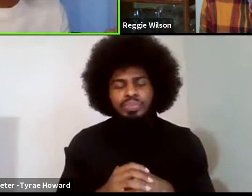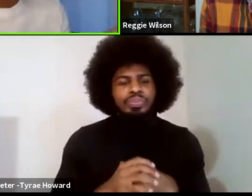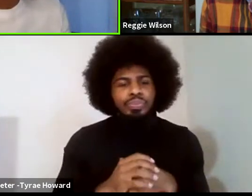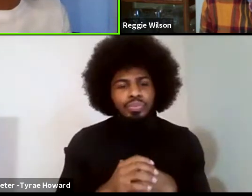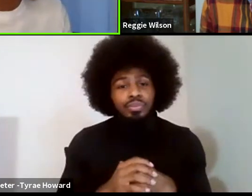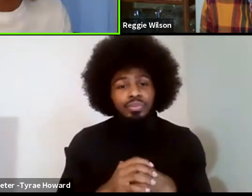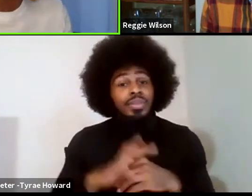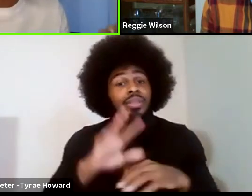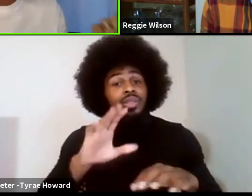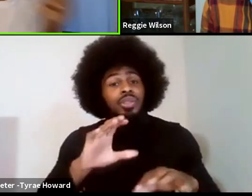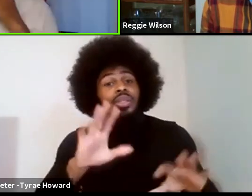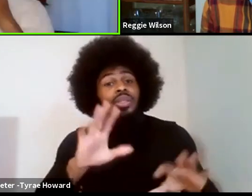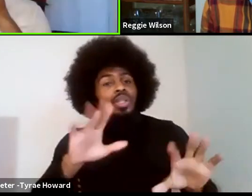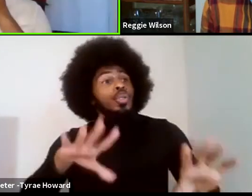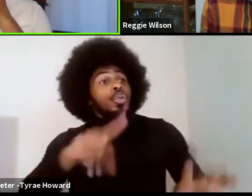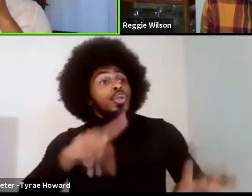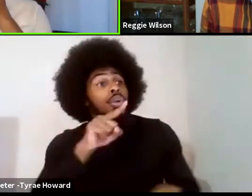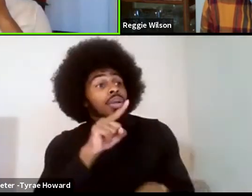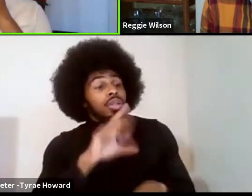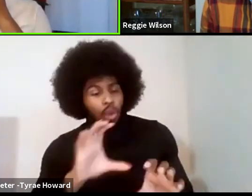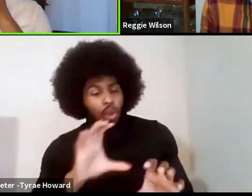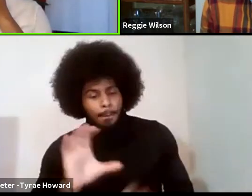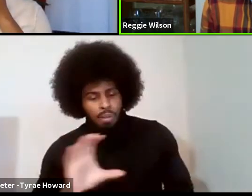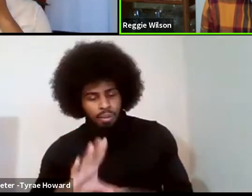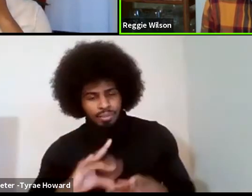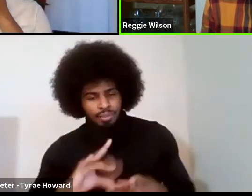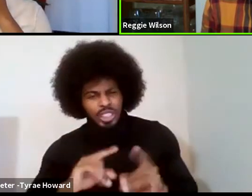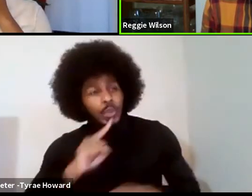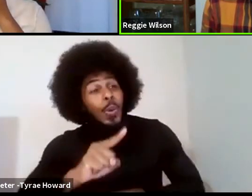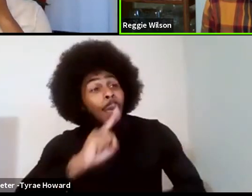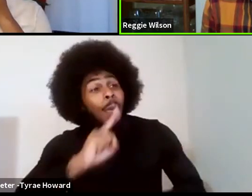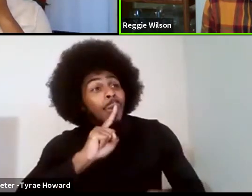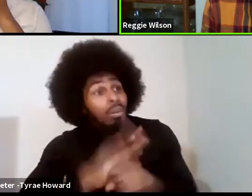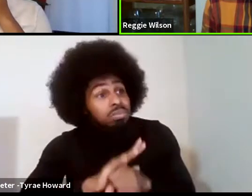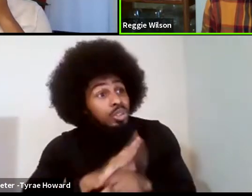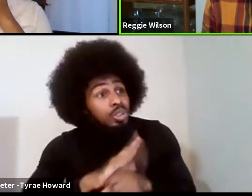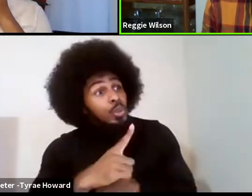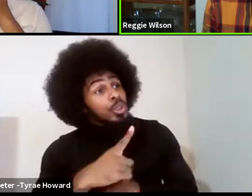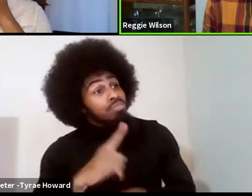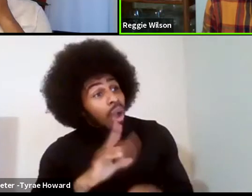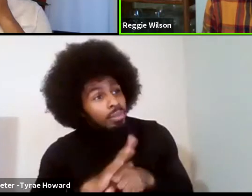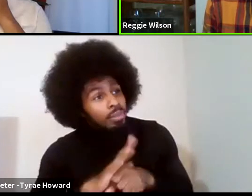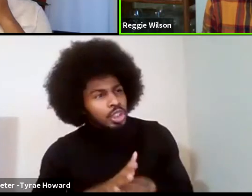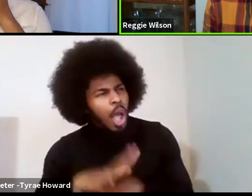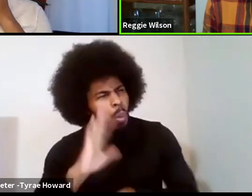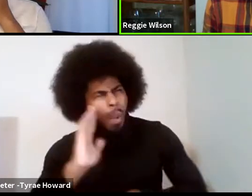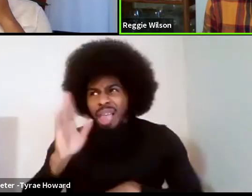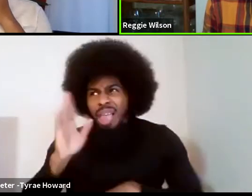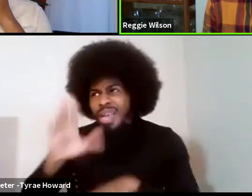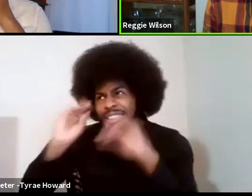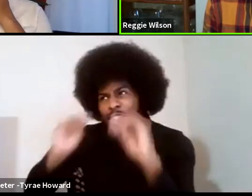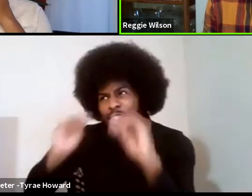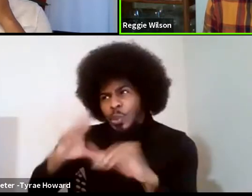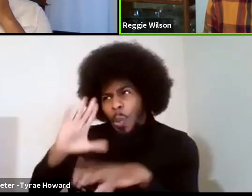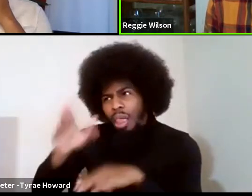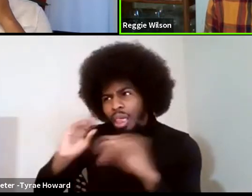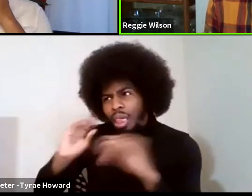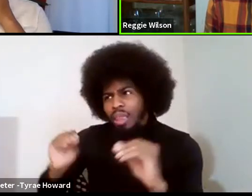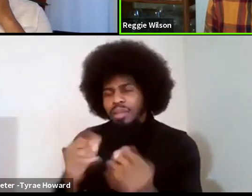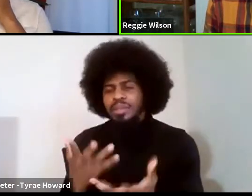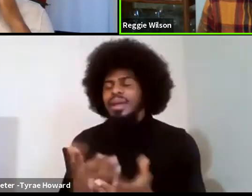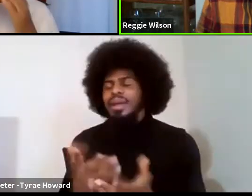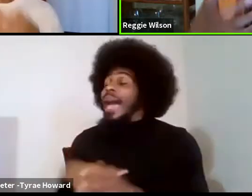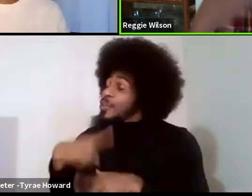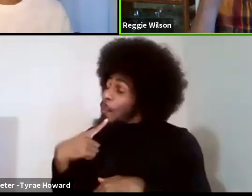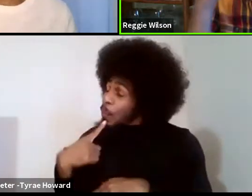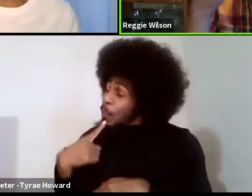when you promise you're gonna teach me. I said that if this whole format, that ain't the format, it had to be the